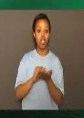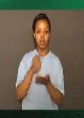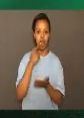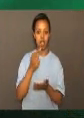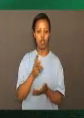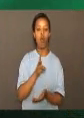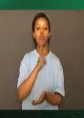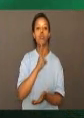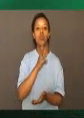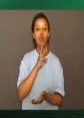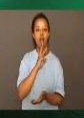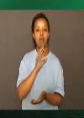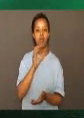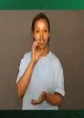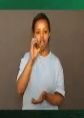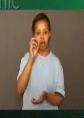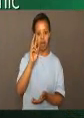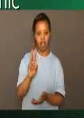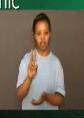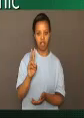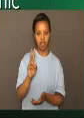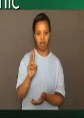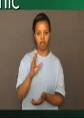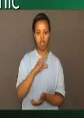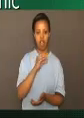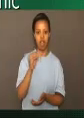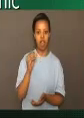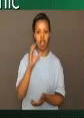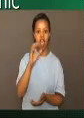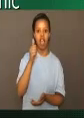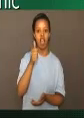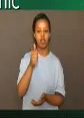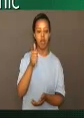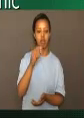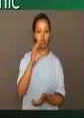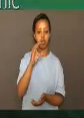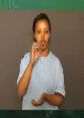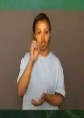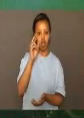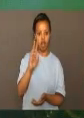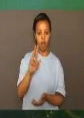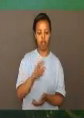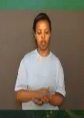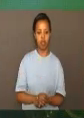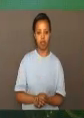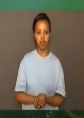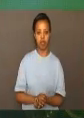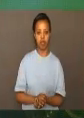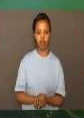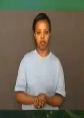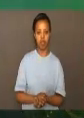water, carbon dioxide, and calcium carbonate. The